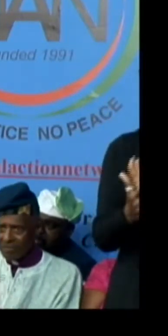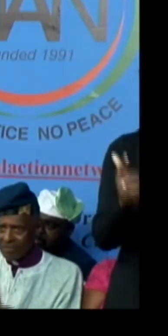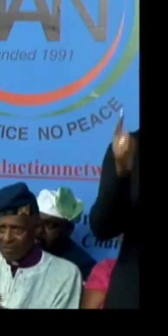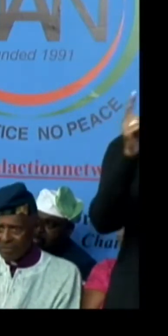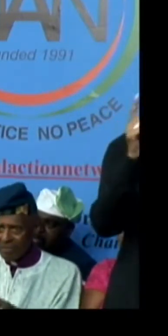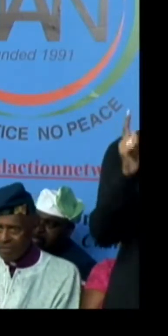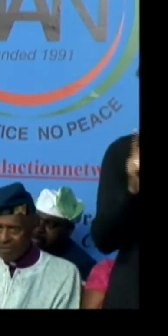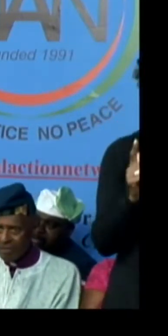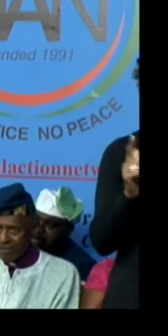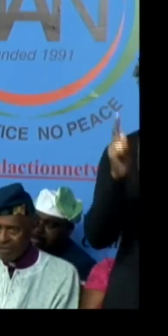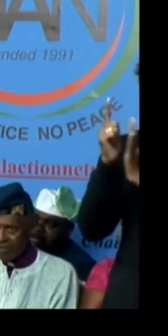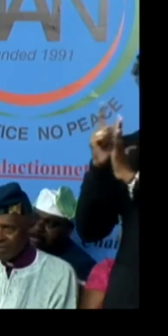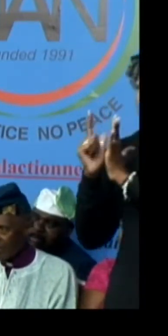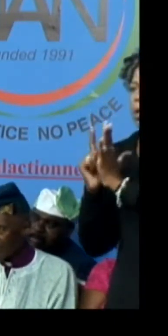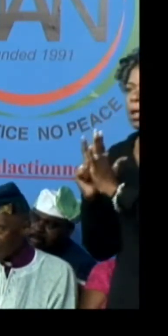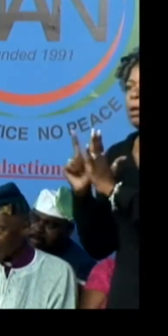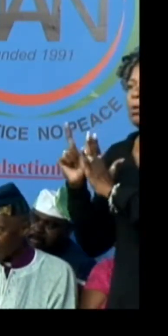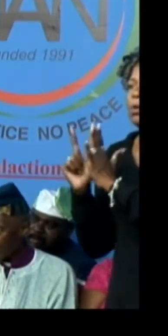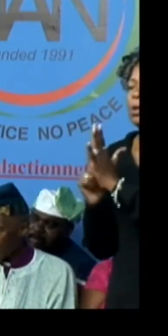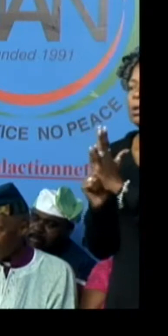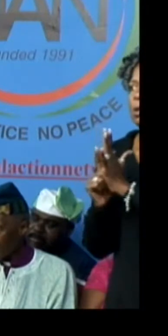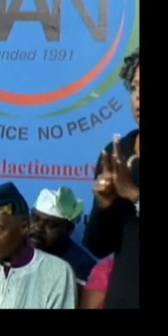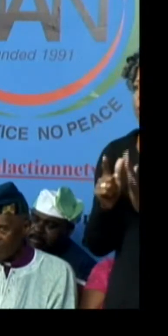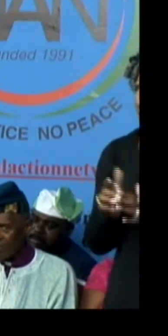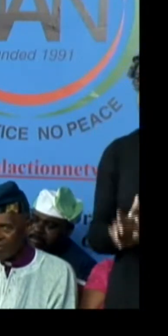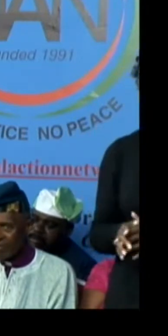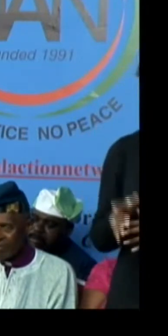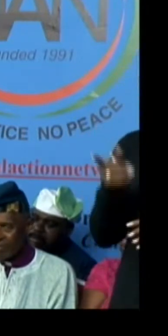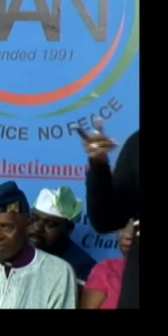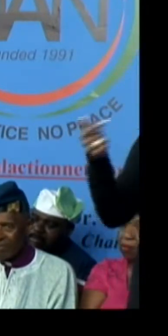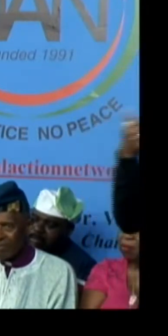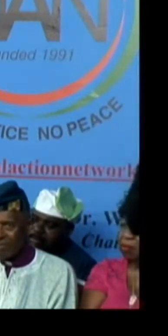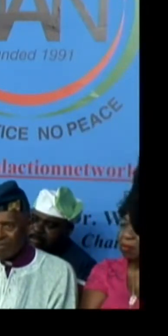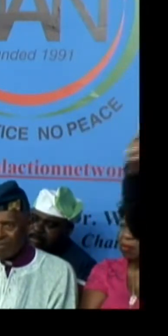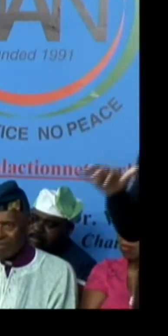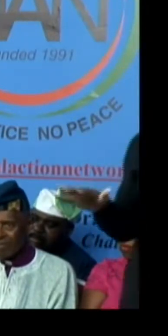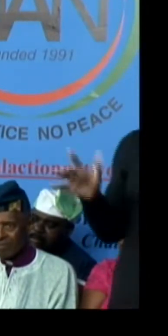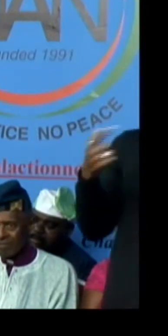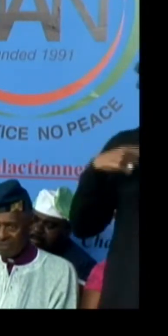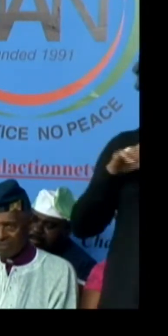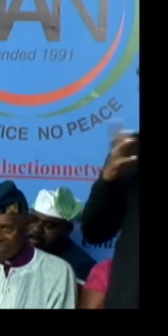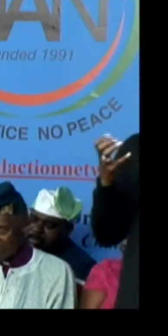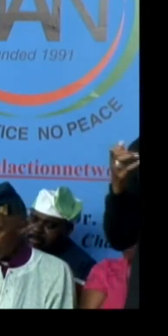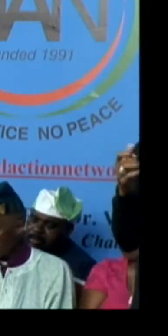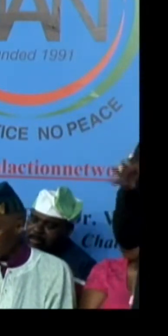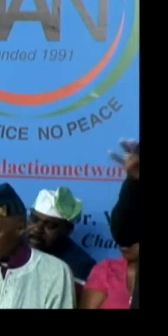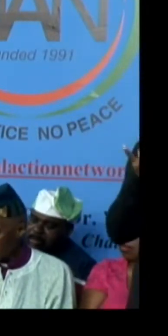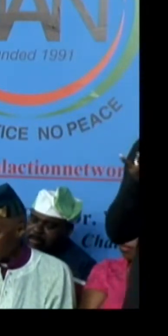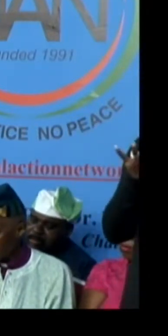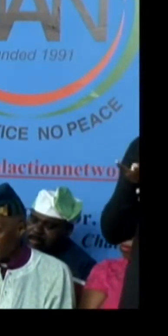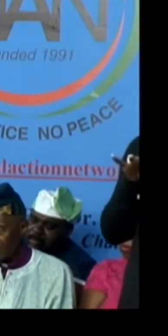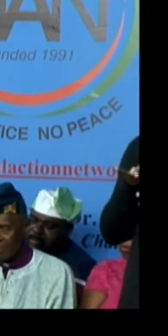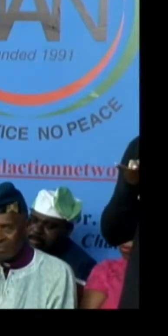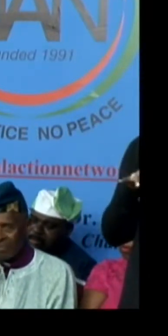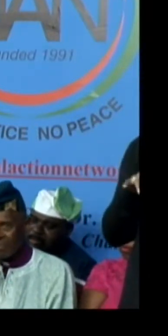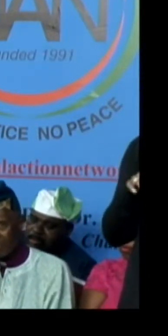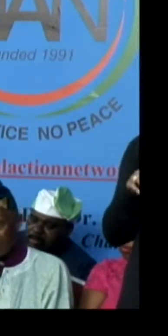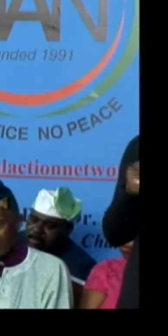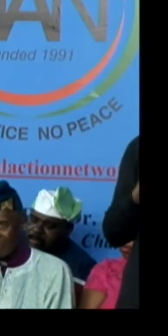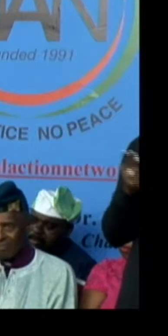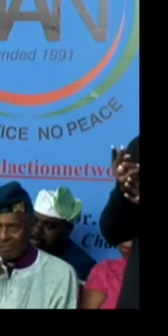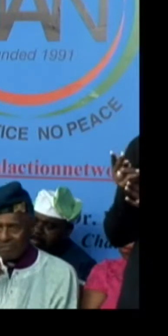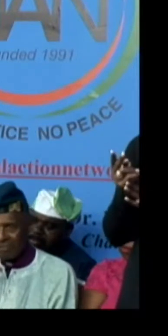When they start talking about they're going to have a voter integrity commission and purge names off the